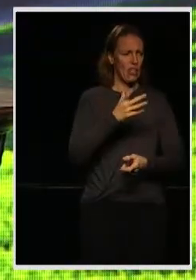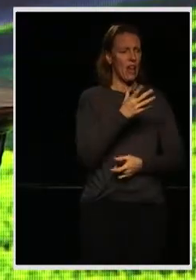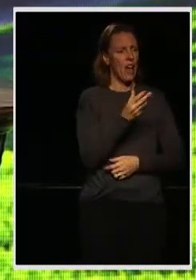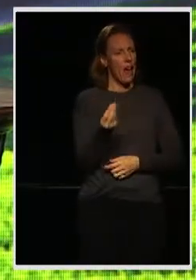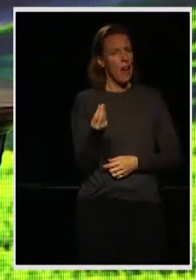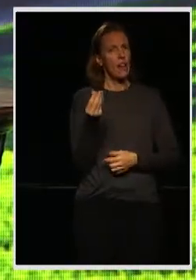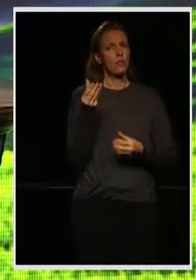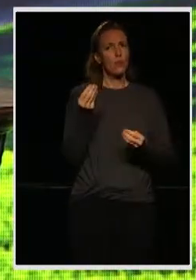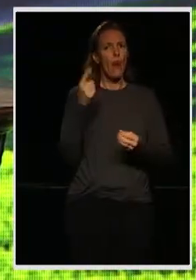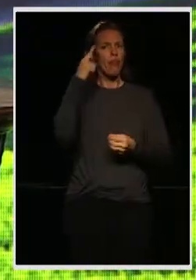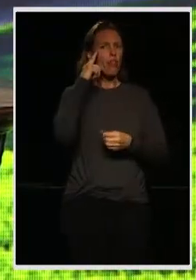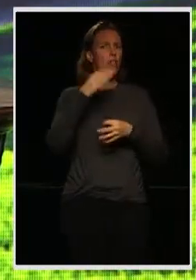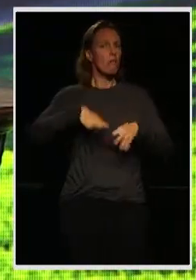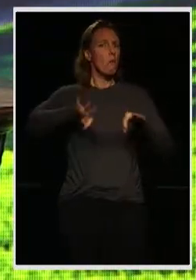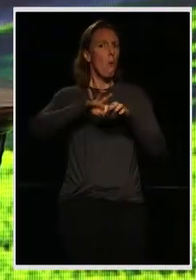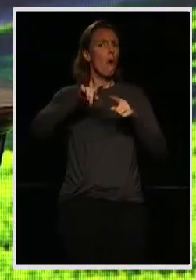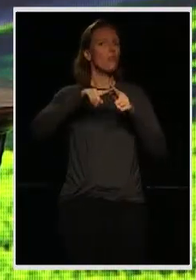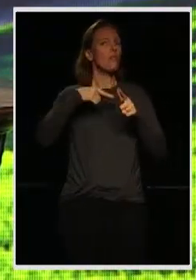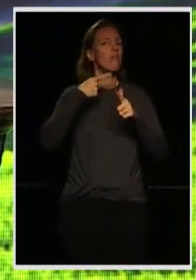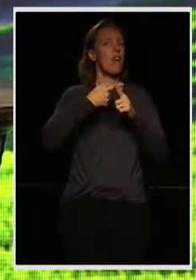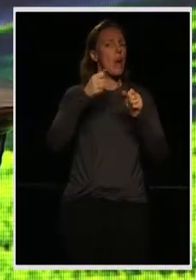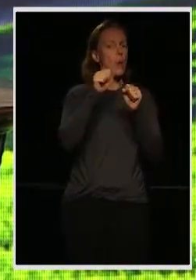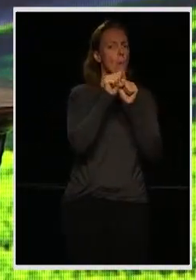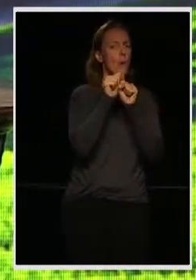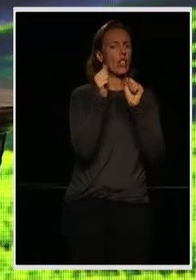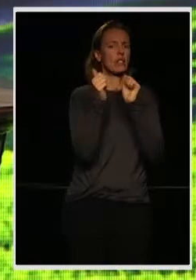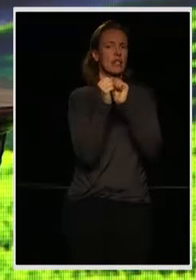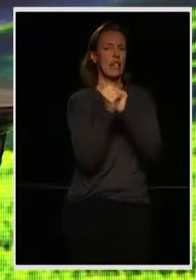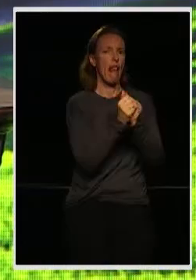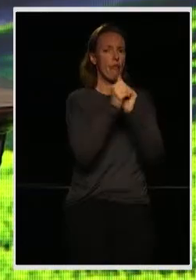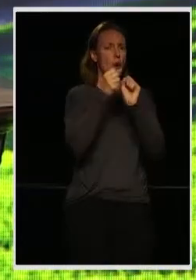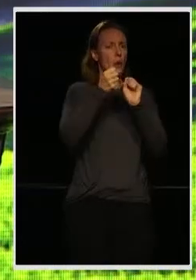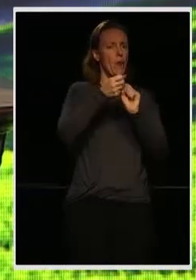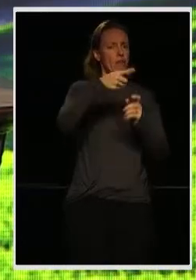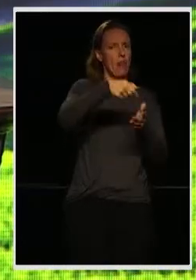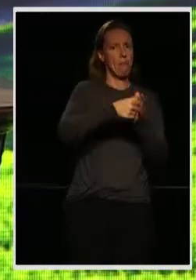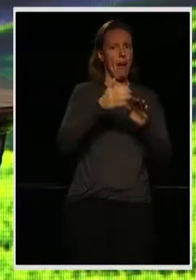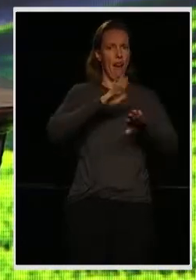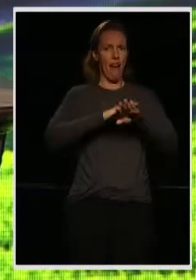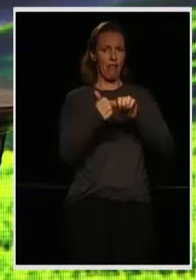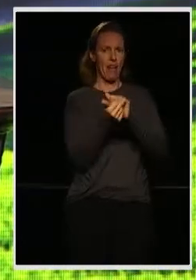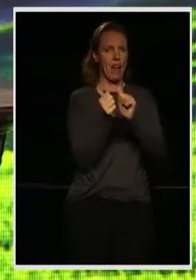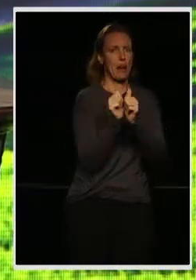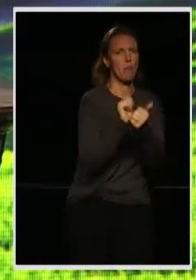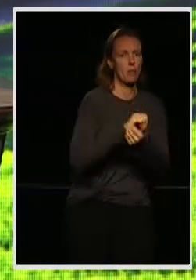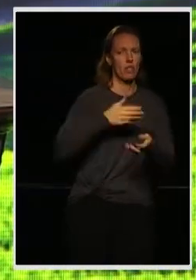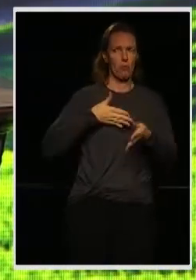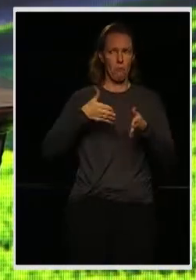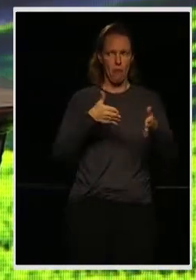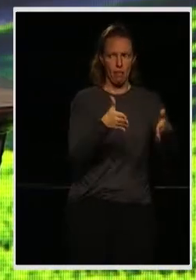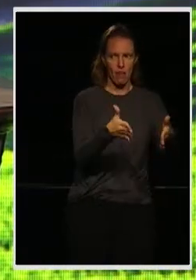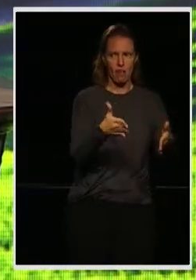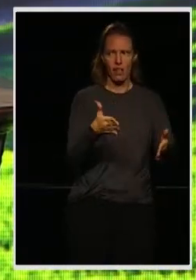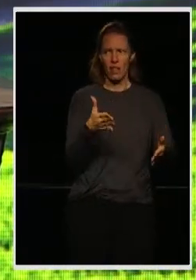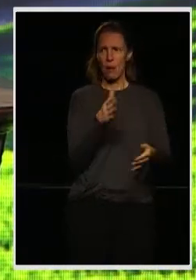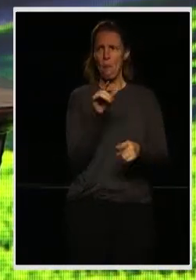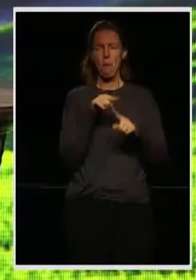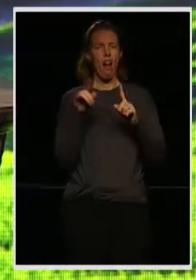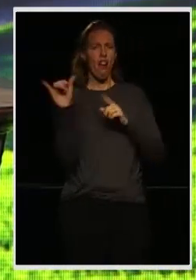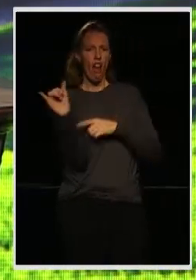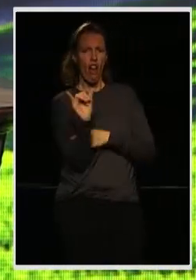so I think it's important to then work together with them on these sort of adaptation pathways. But